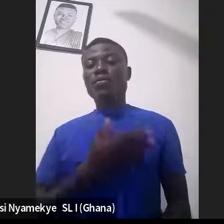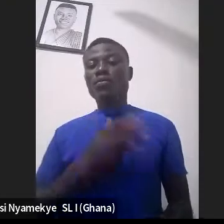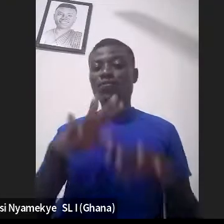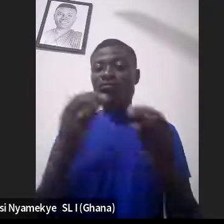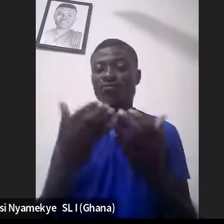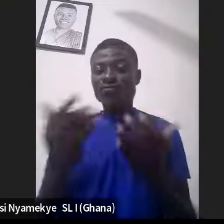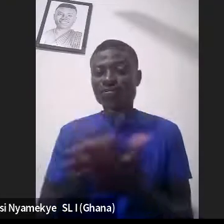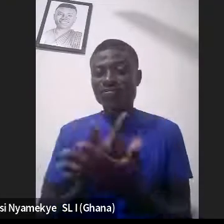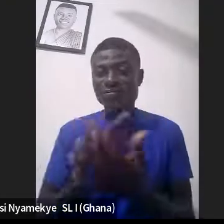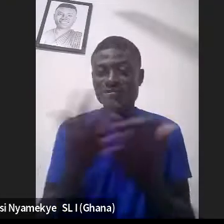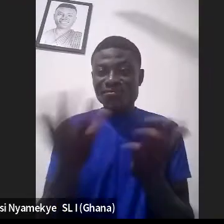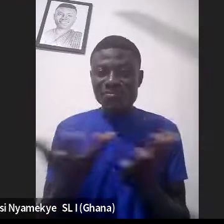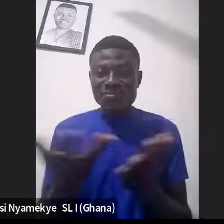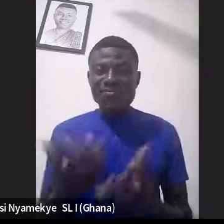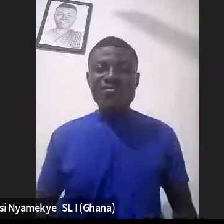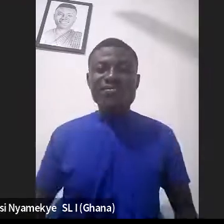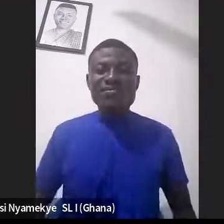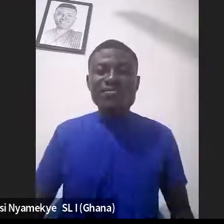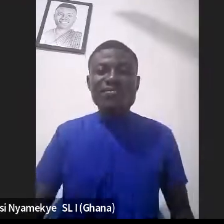Right.